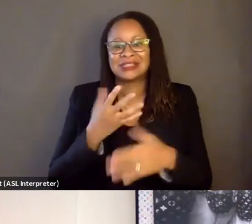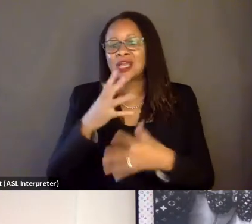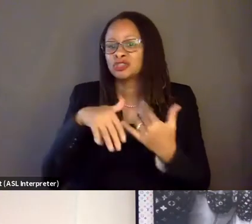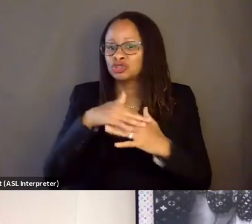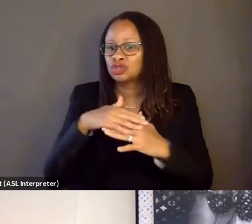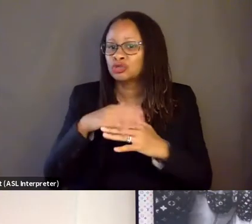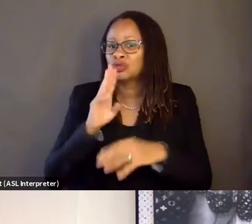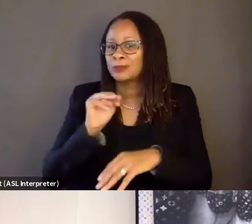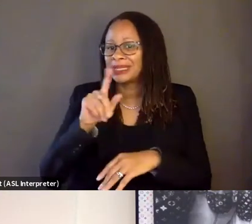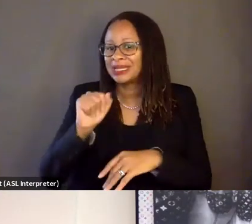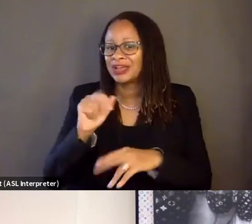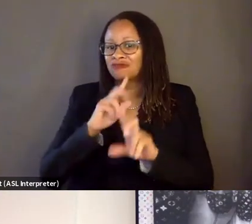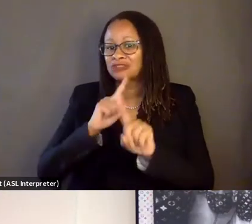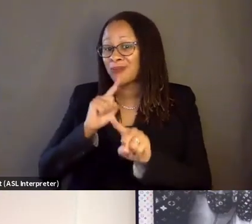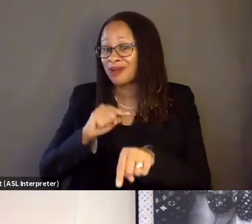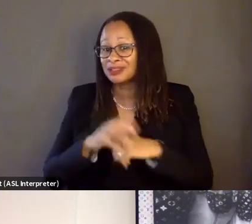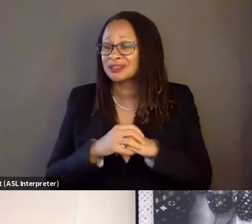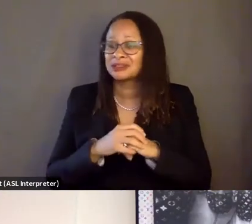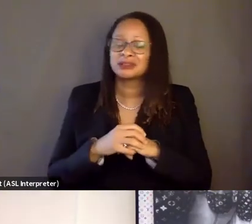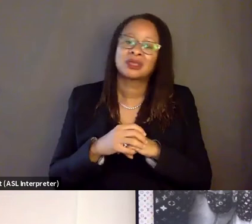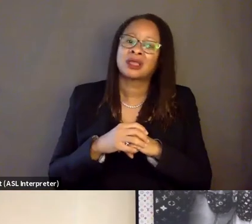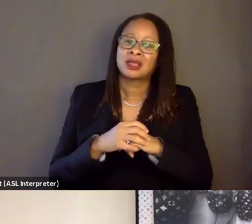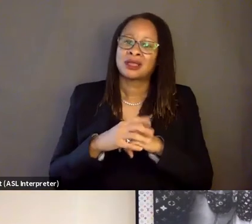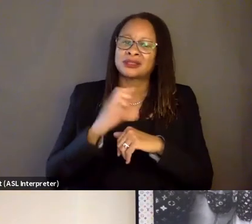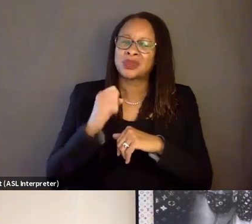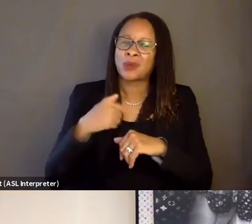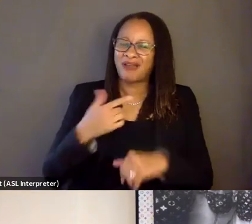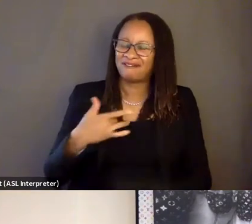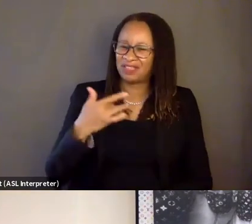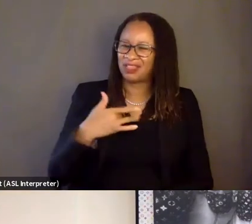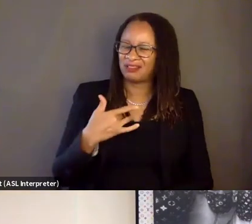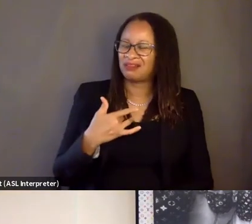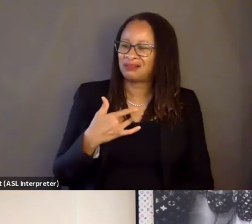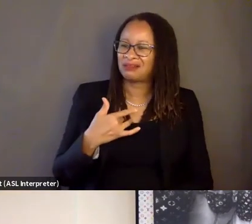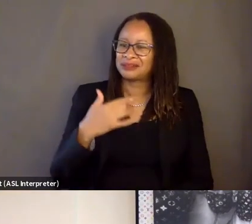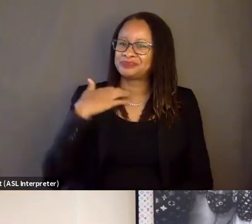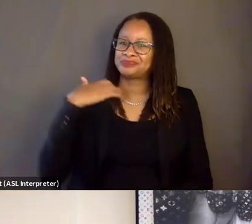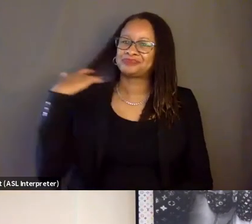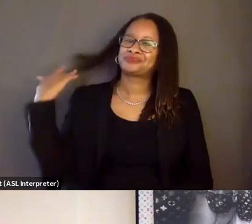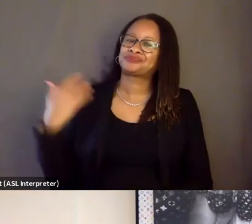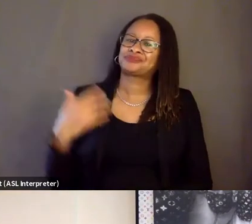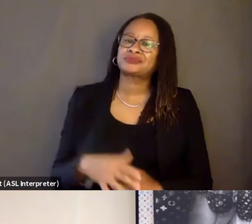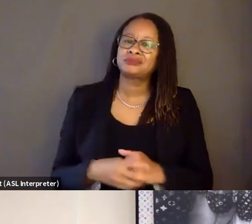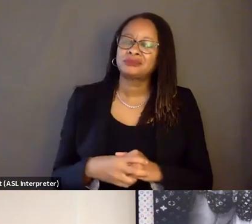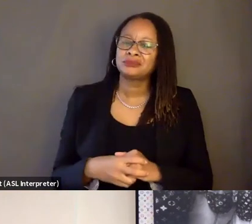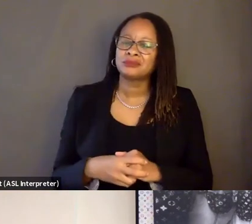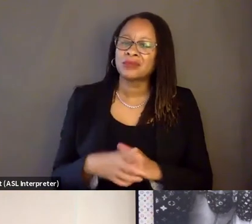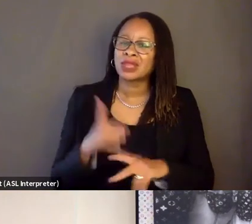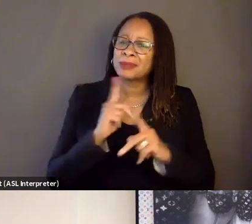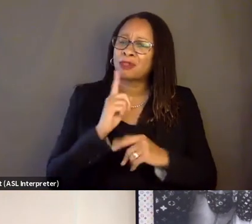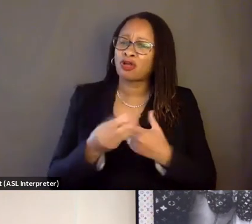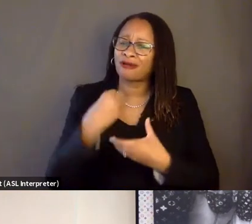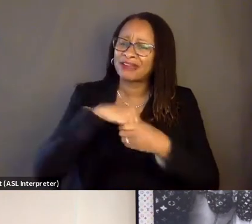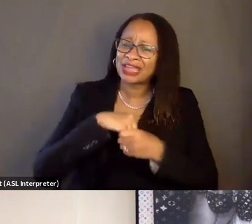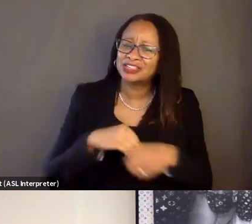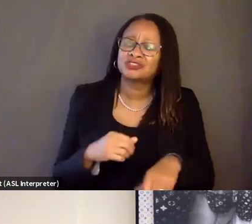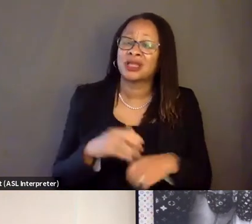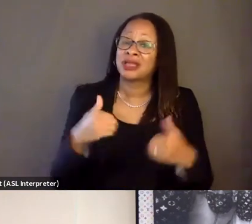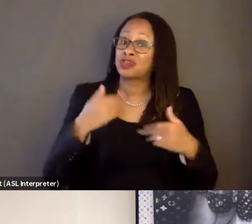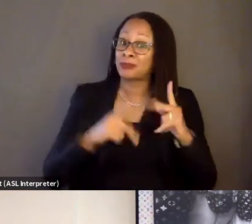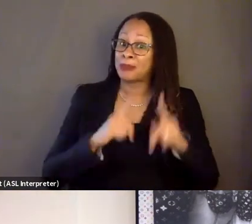media responses. So I feel like, you know, the fact that people are engaging, young people are